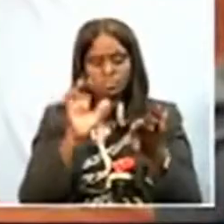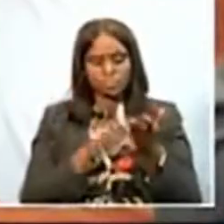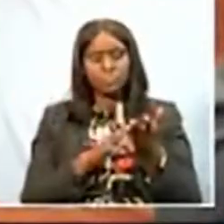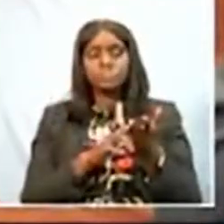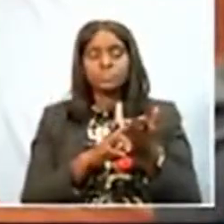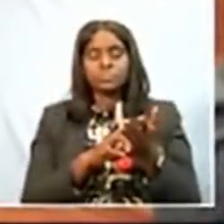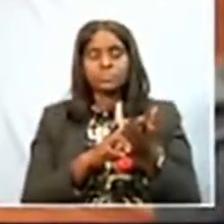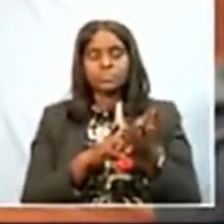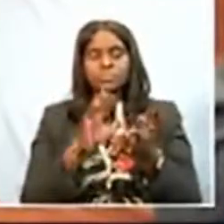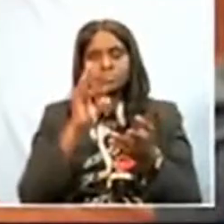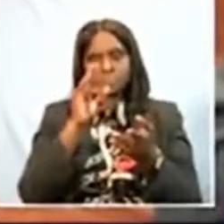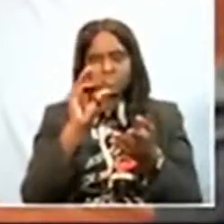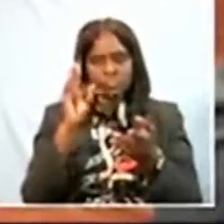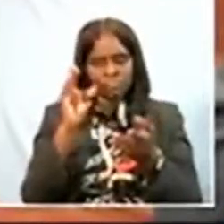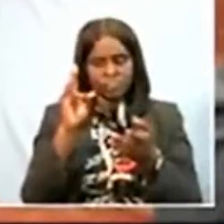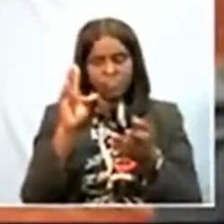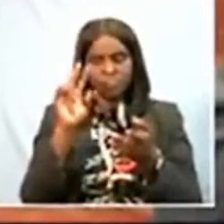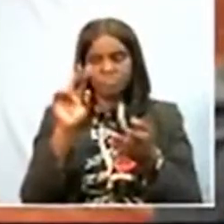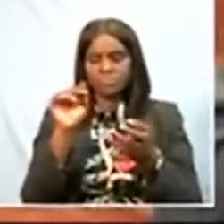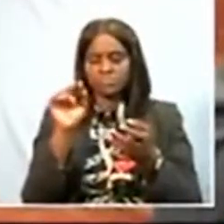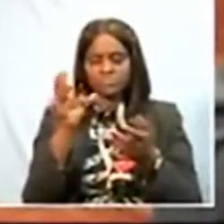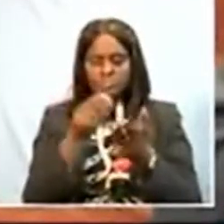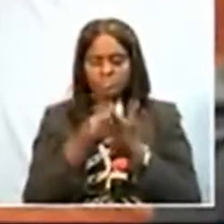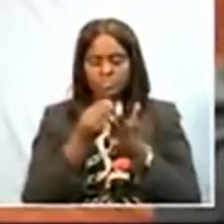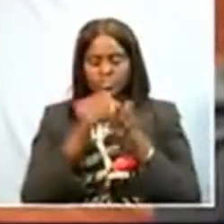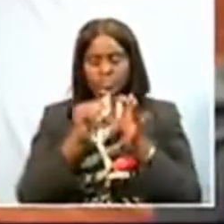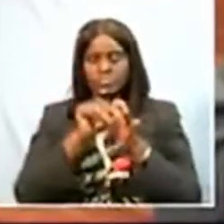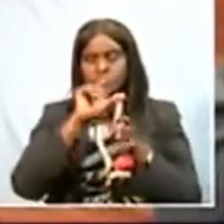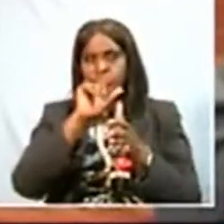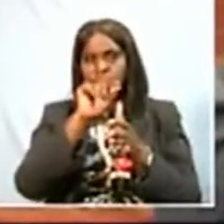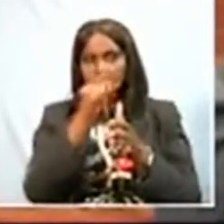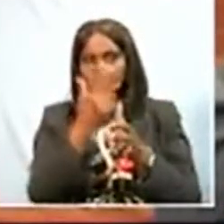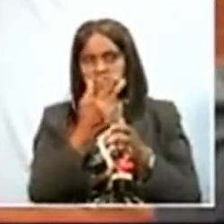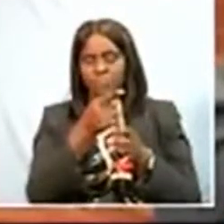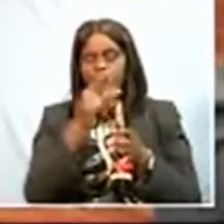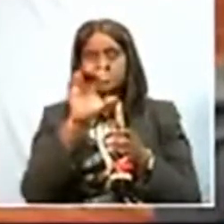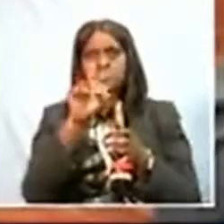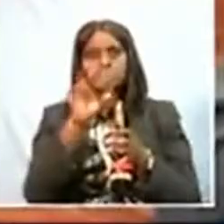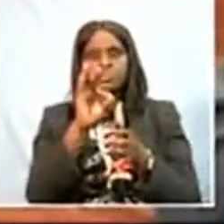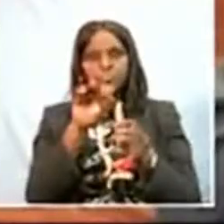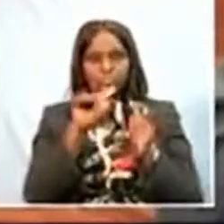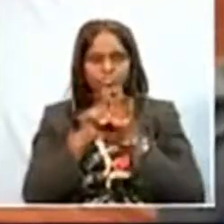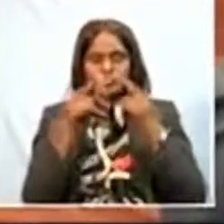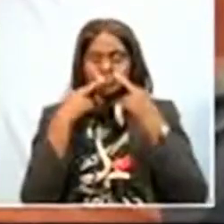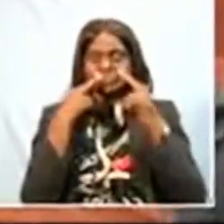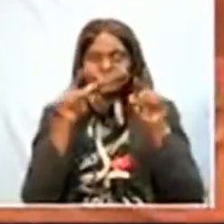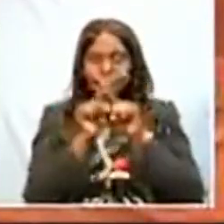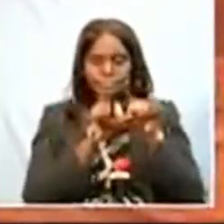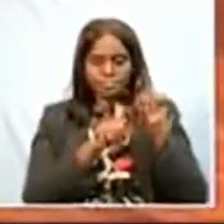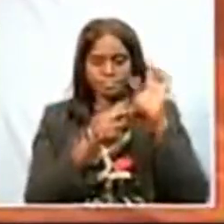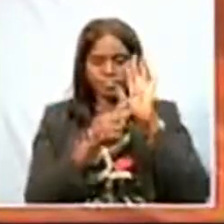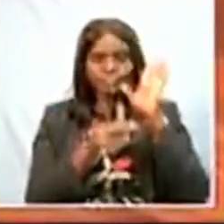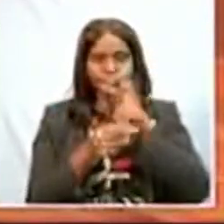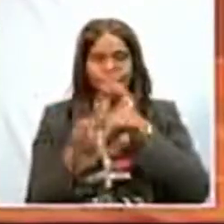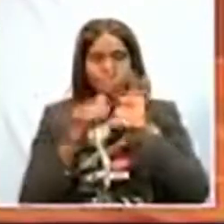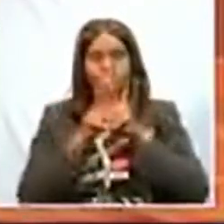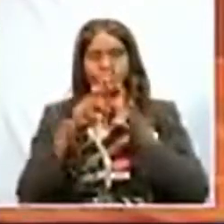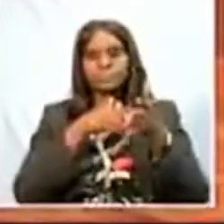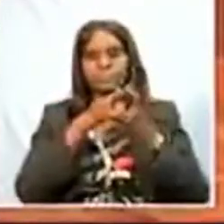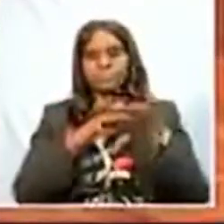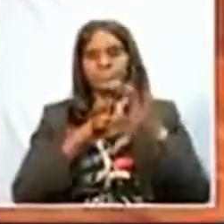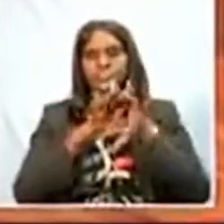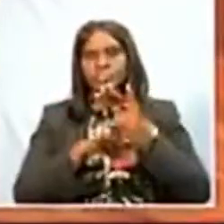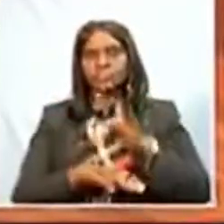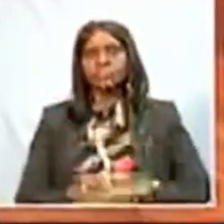9,735,017 ngwe on the 2023 CDF, and the results are shown on the table below.